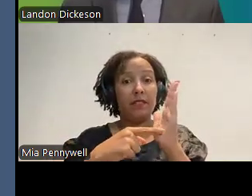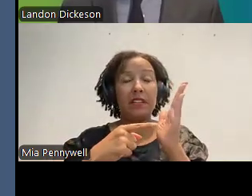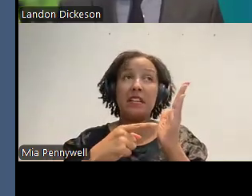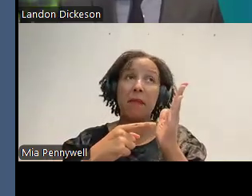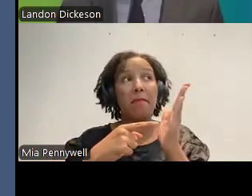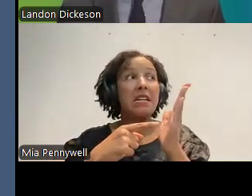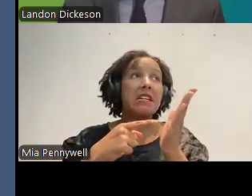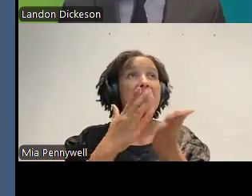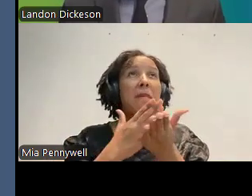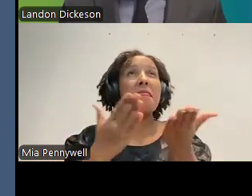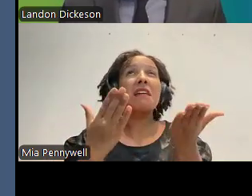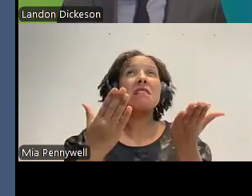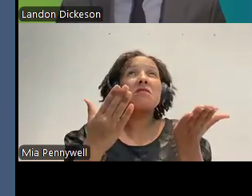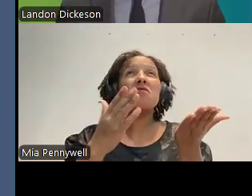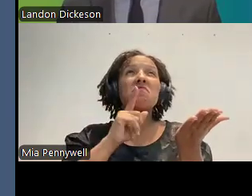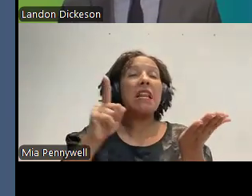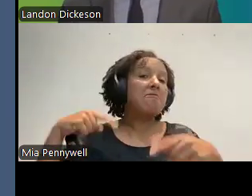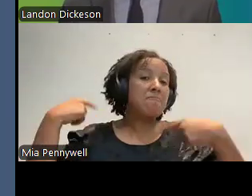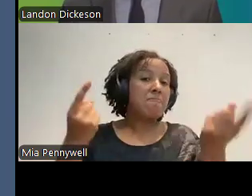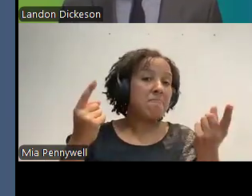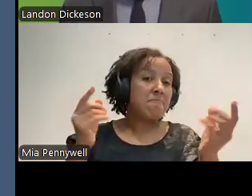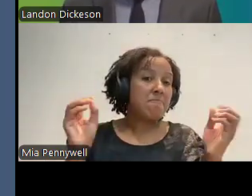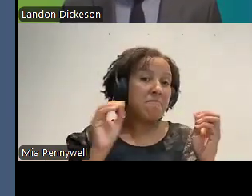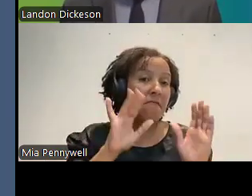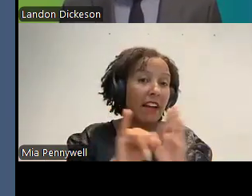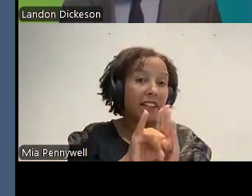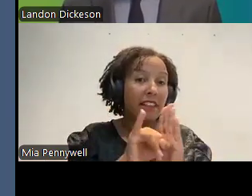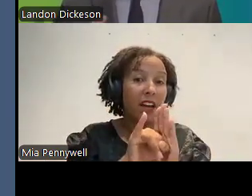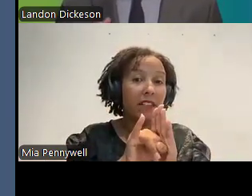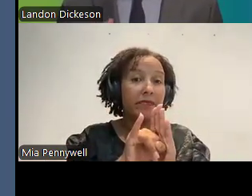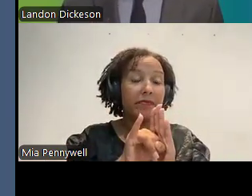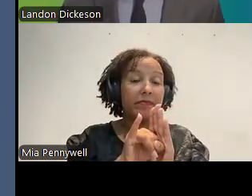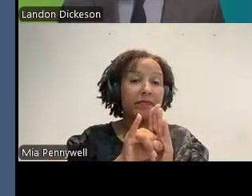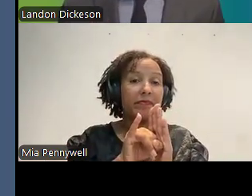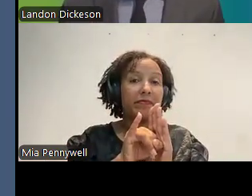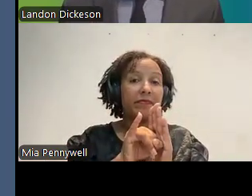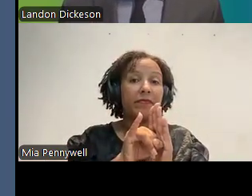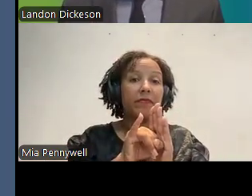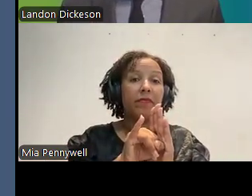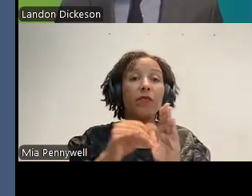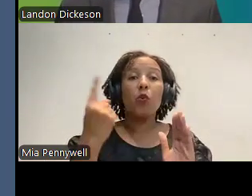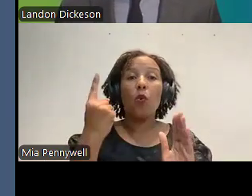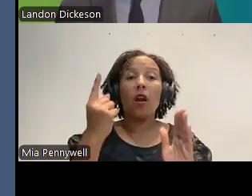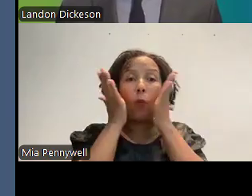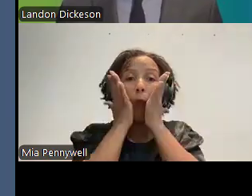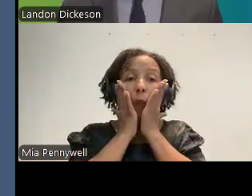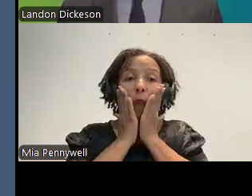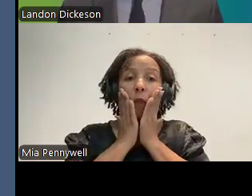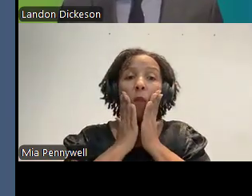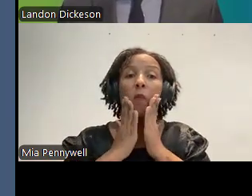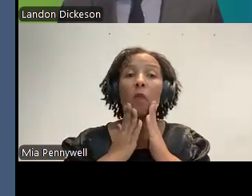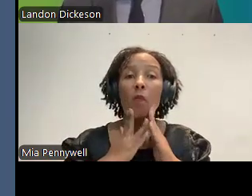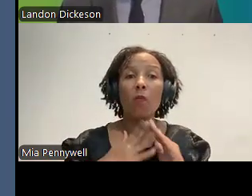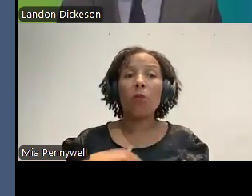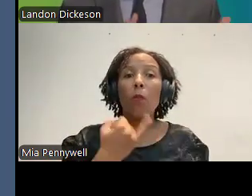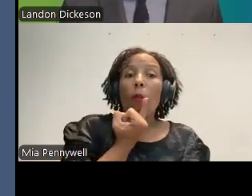been historically identified. One of those is being emaciated. there are many times that we will see